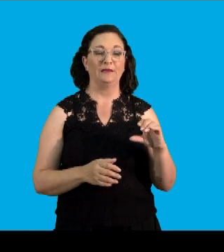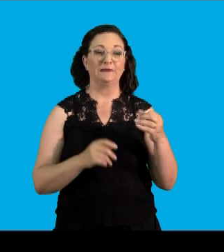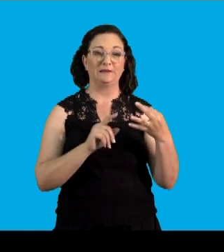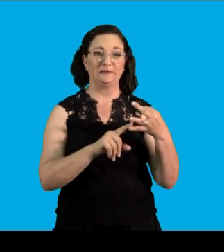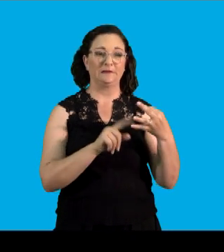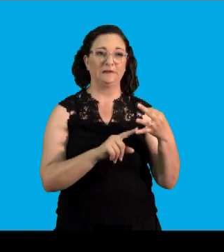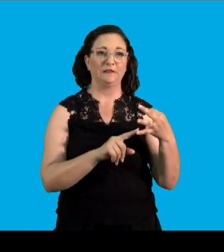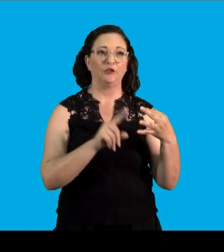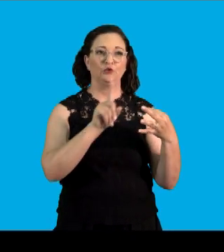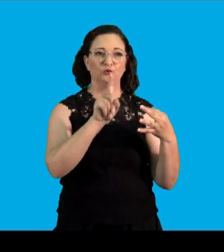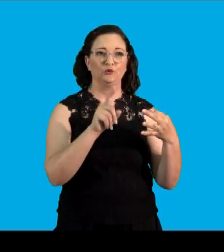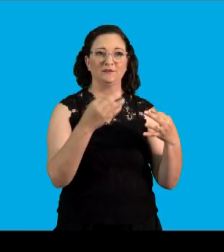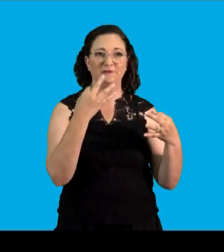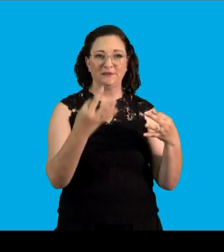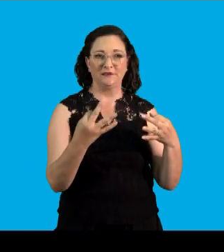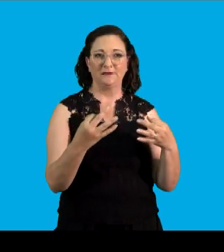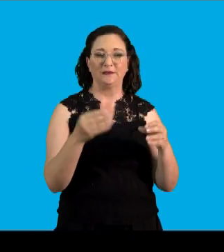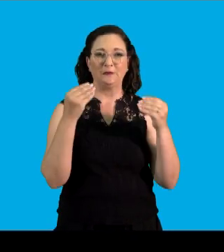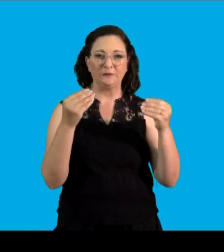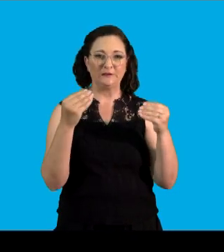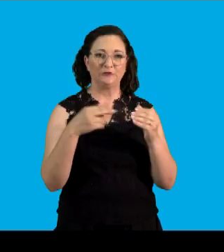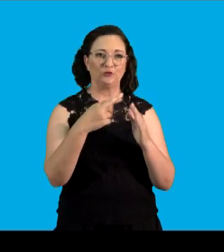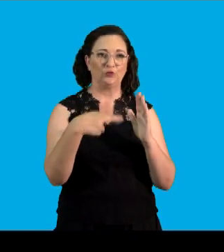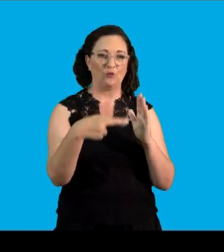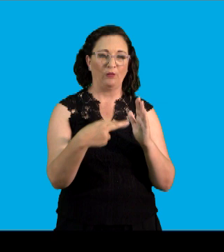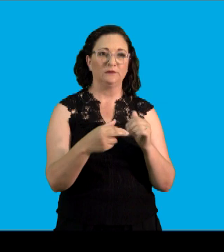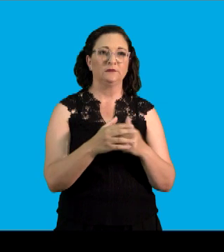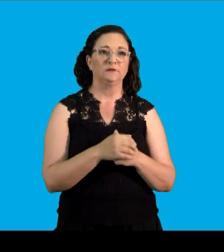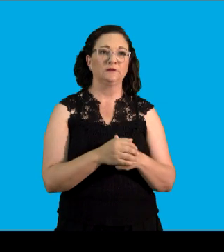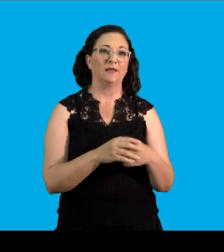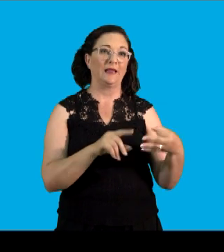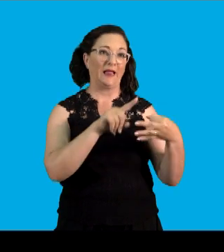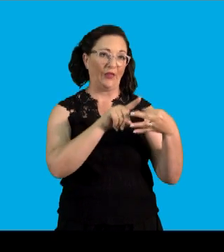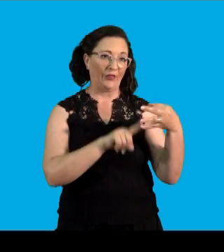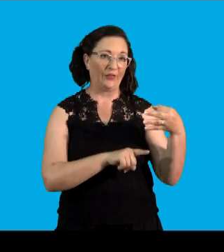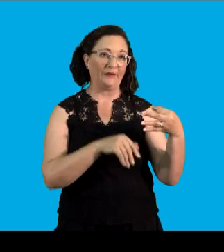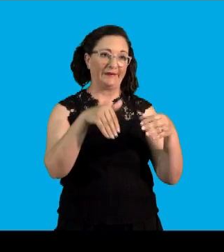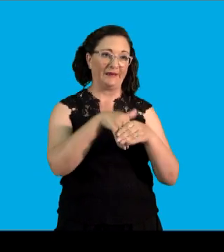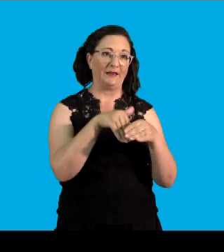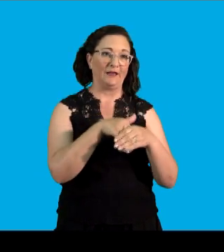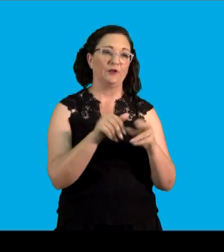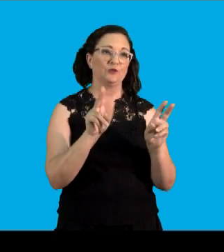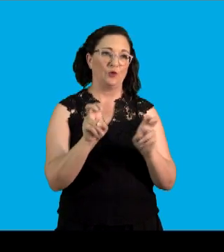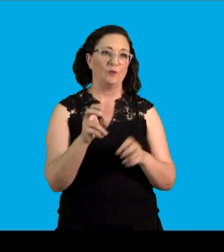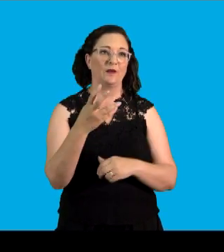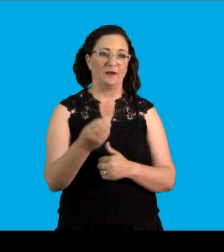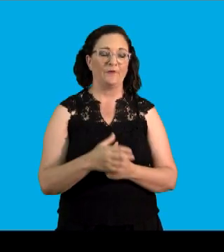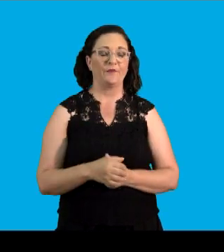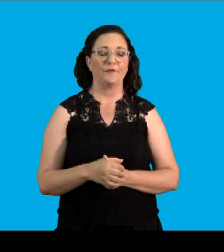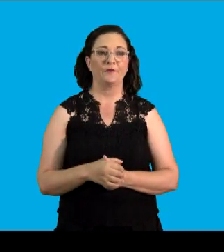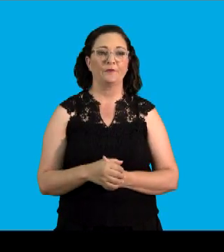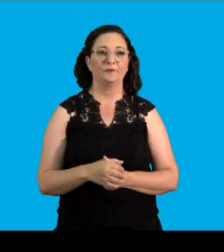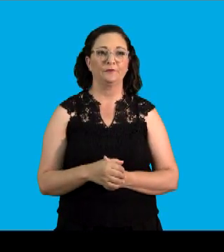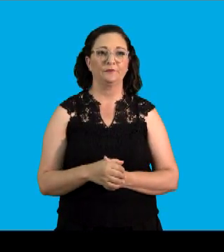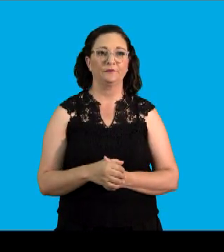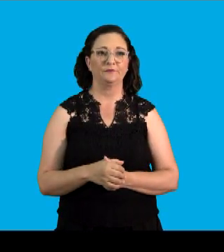3, we've got our business roles. Remember business roles, there's 3 topics under this topic. Right, so 3.1